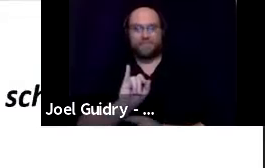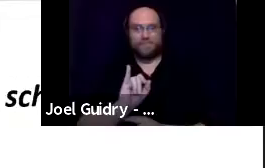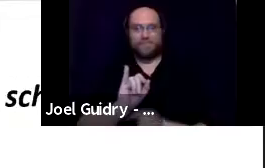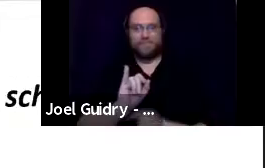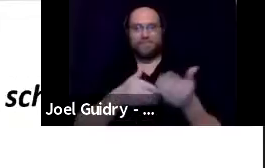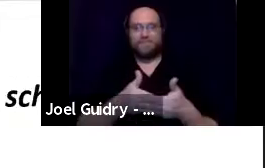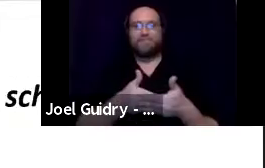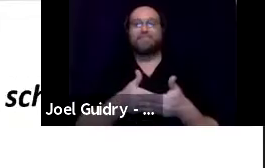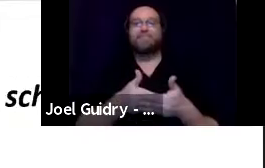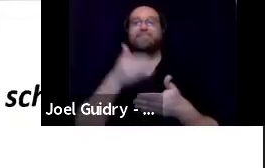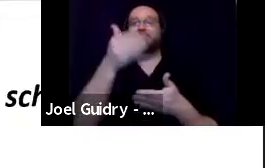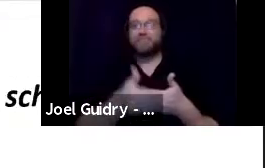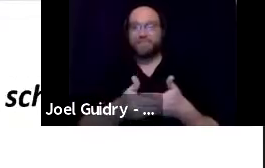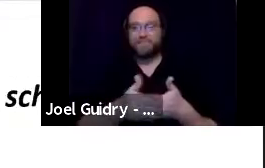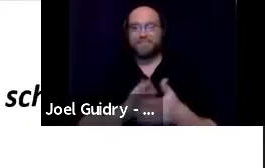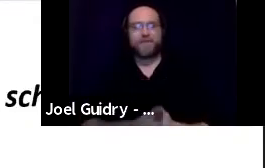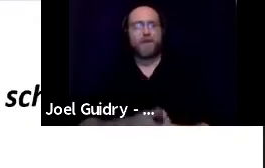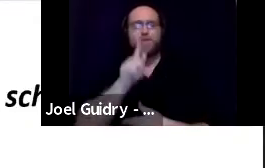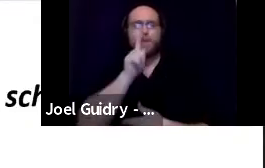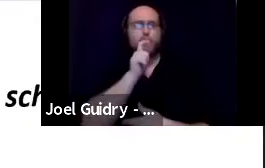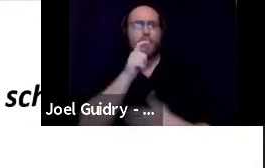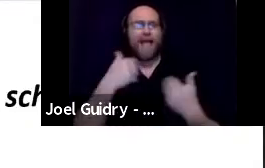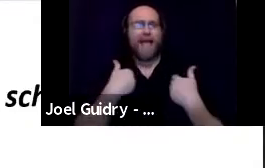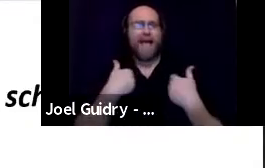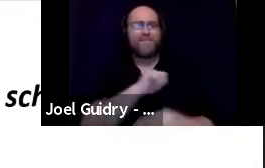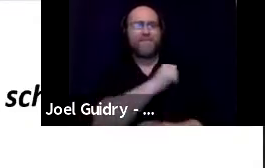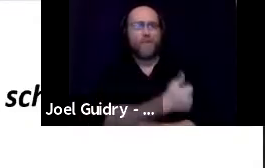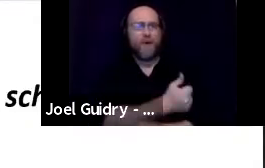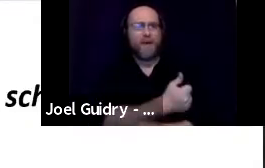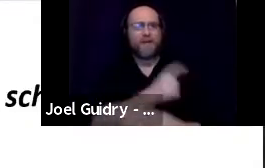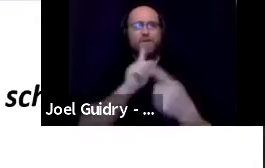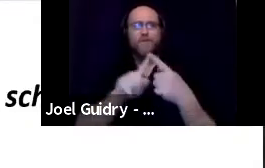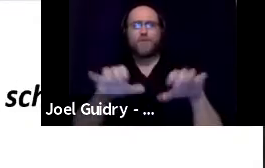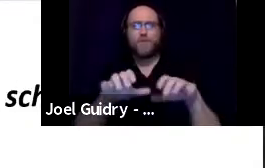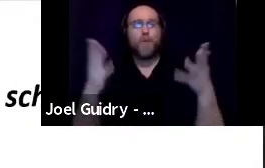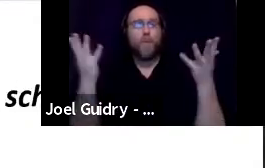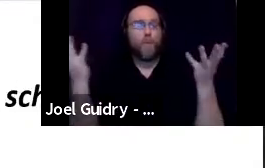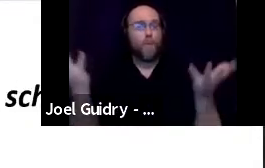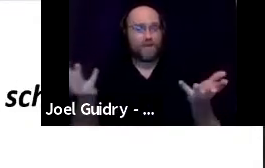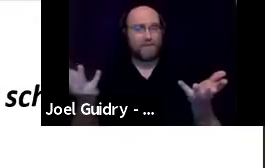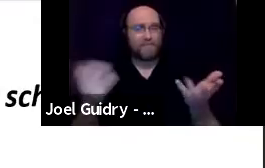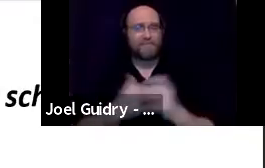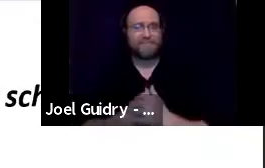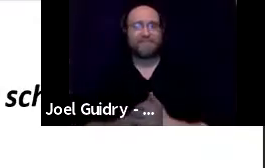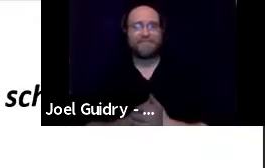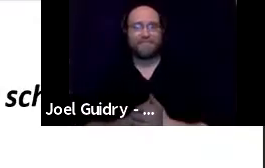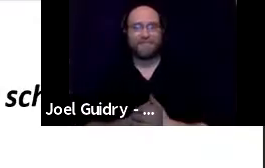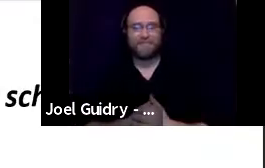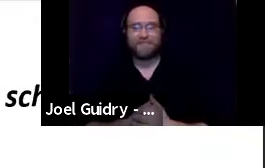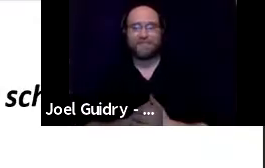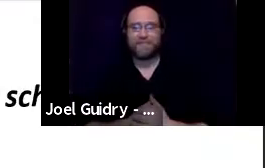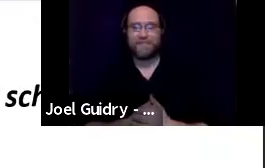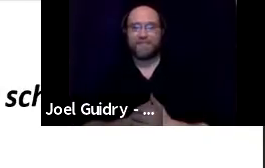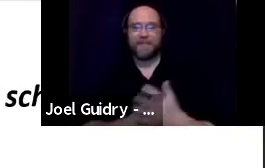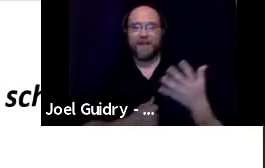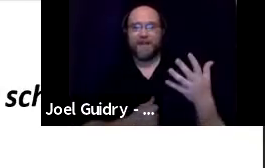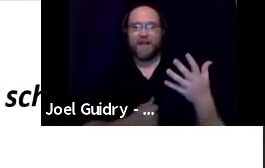All right, so who has the authority to do what? And what do all